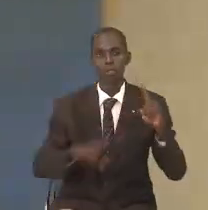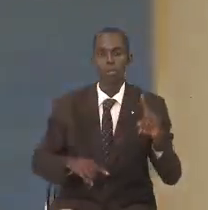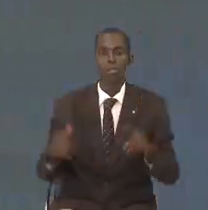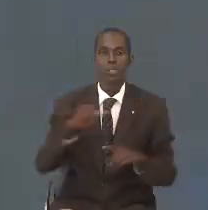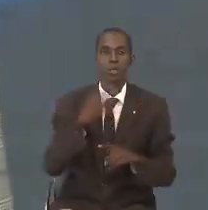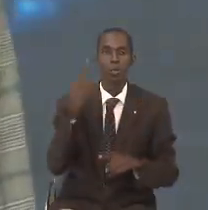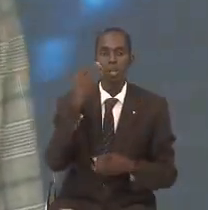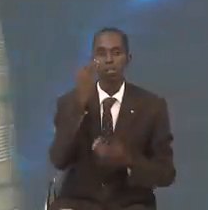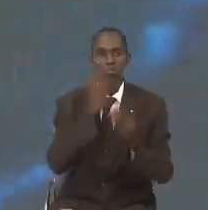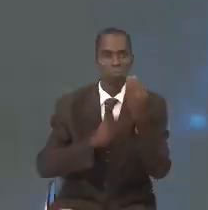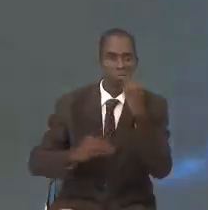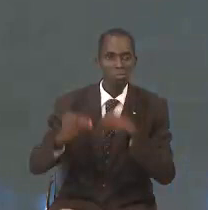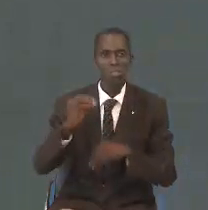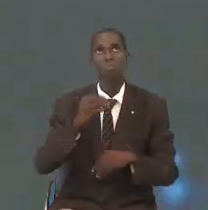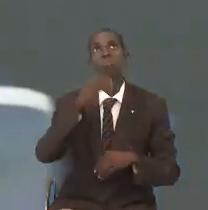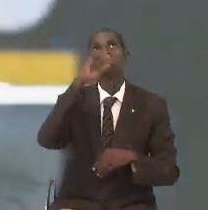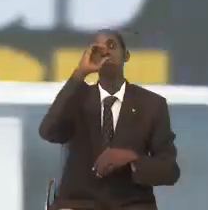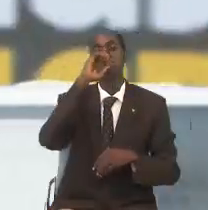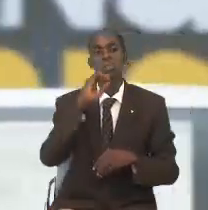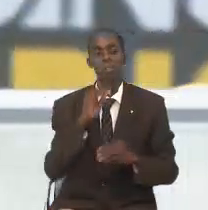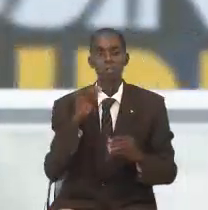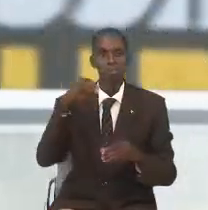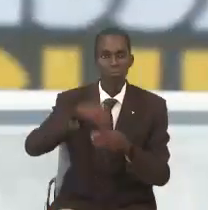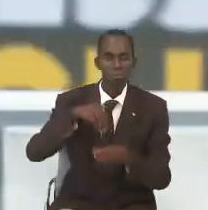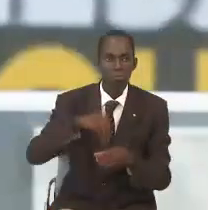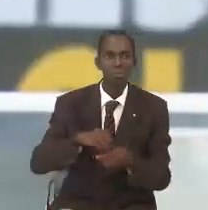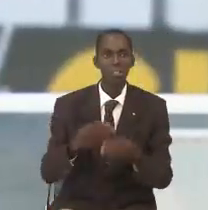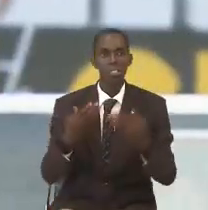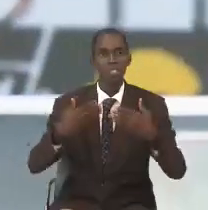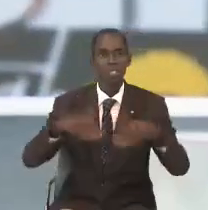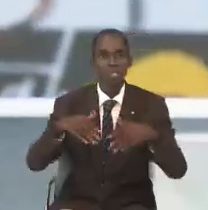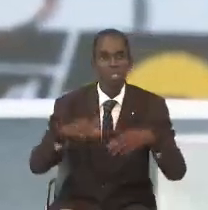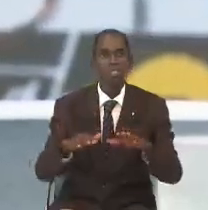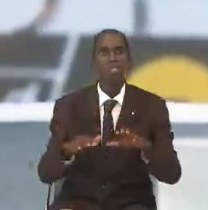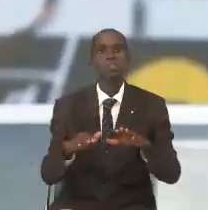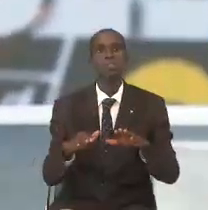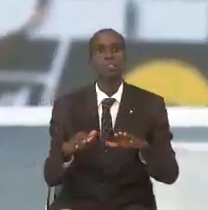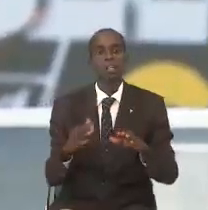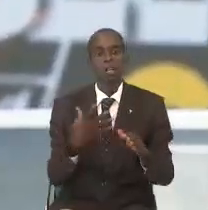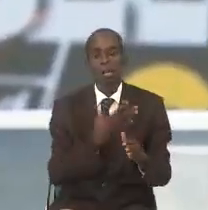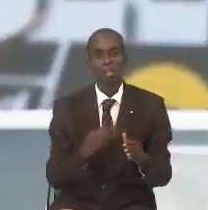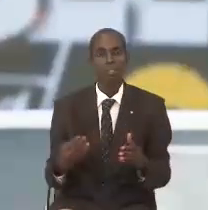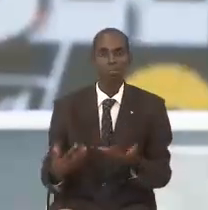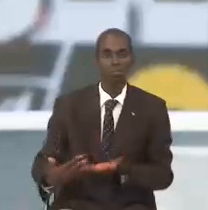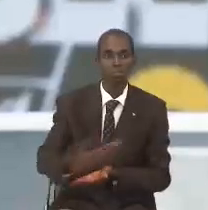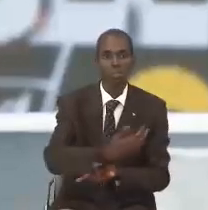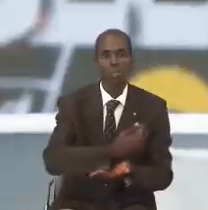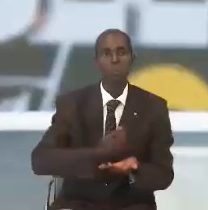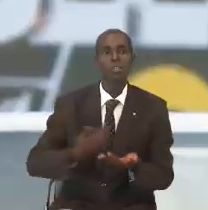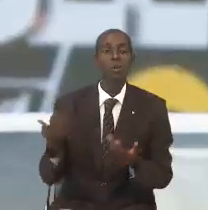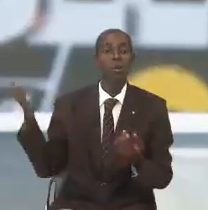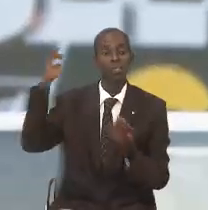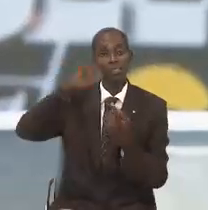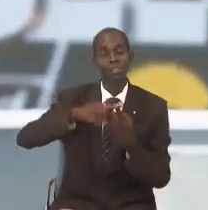drinking, they were buying and selling, they were planting and reaping until the day came, and they were marrying and giving in